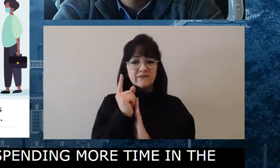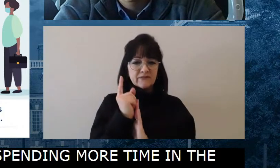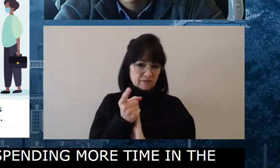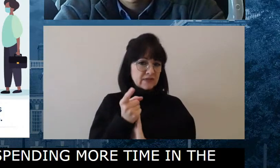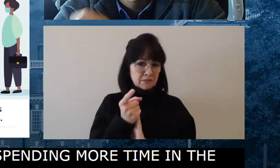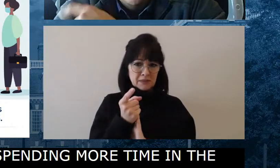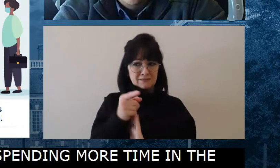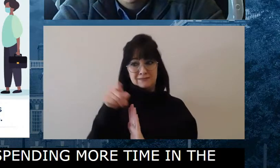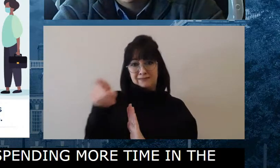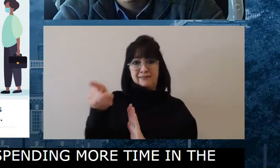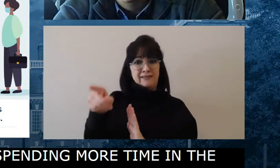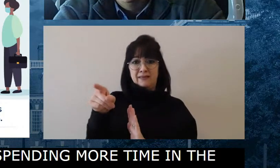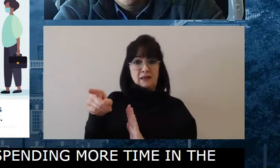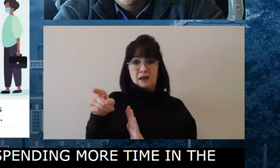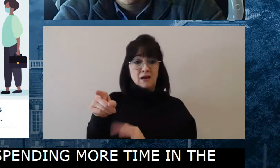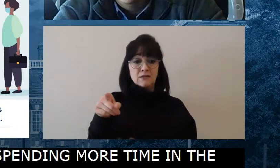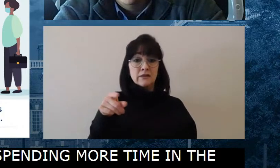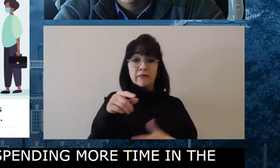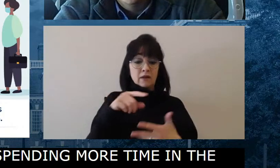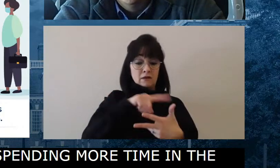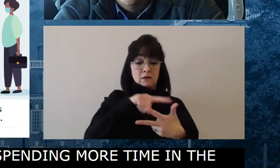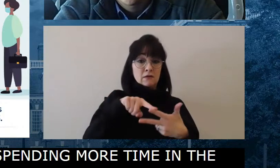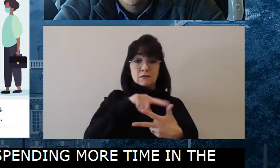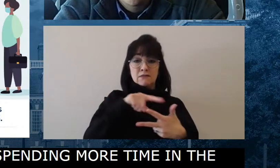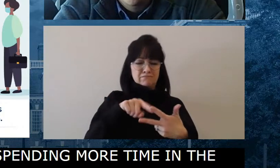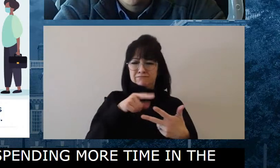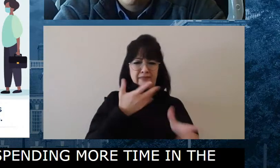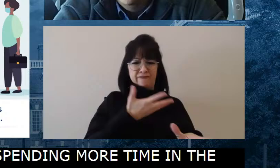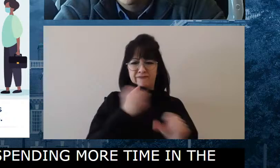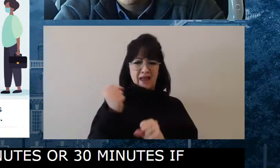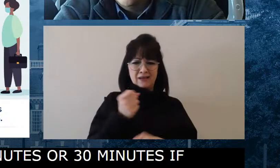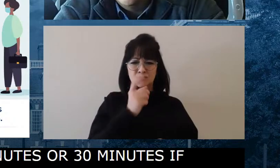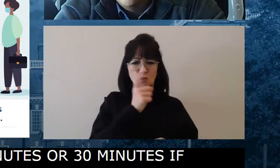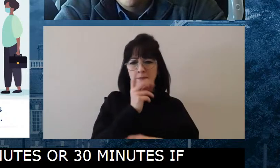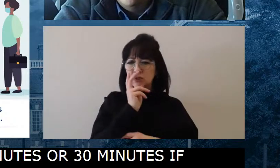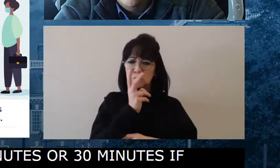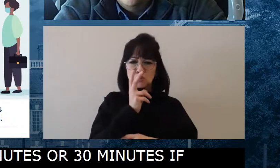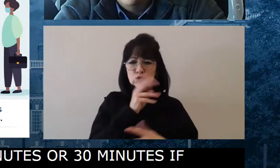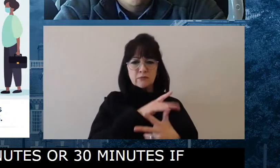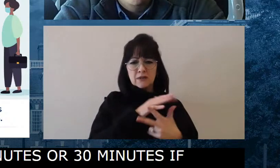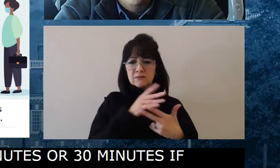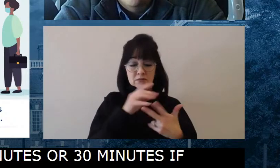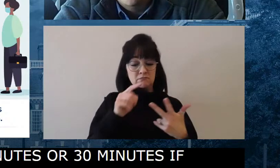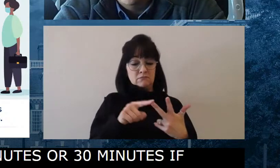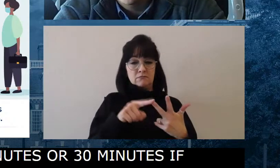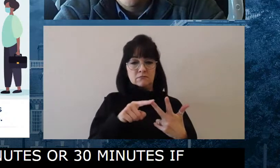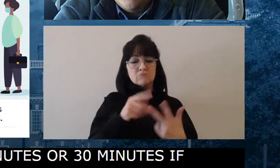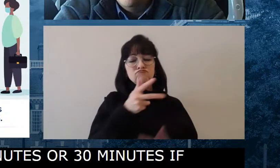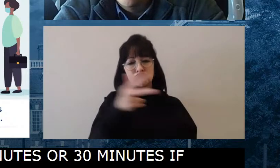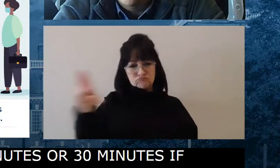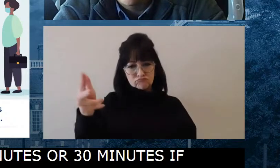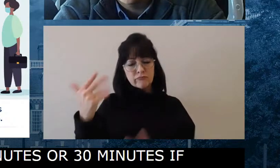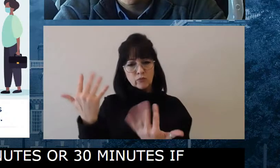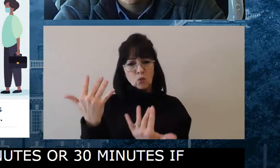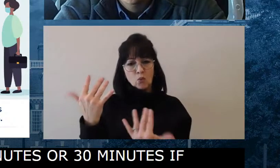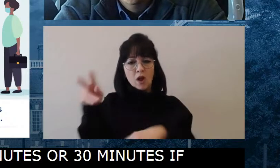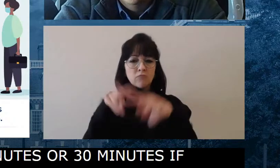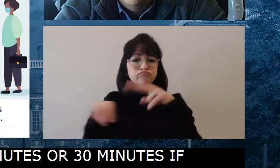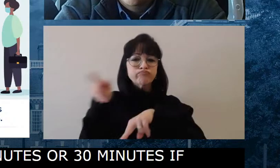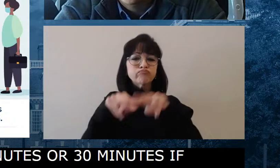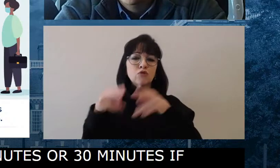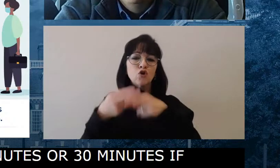observation period than you are in the queues waiting to get up there. So we built this, and like I said, we could definitely do a few more thousand a day once the